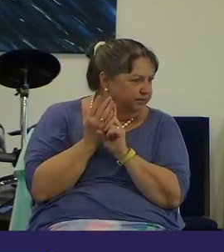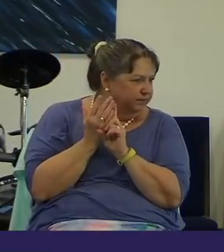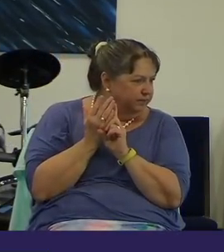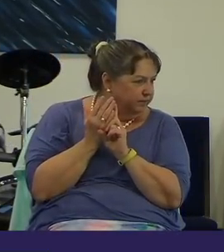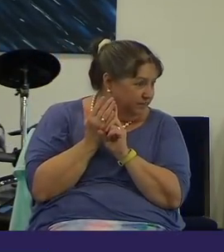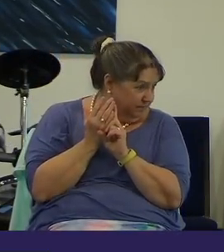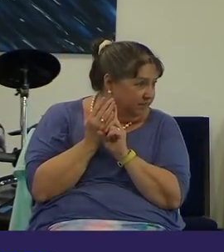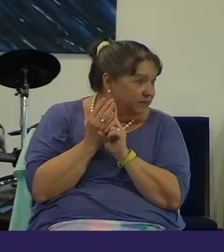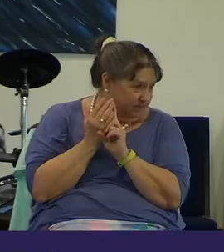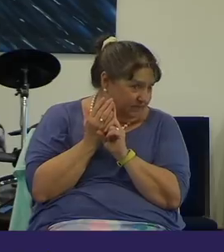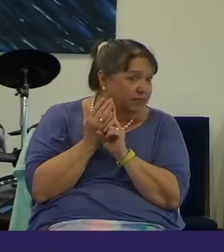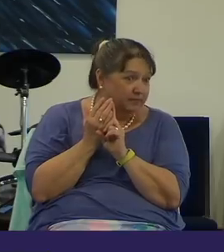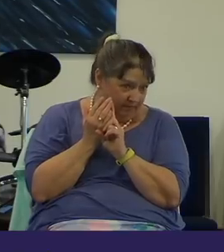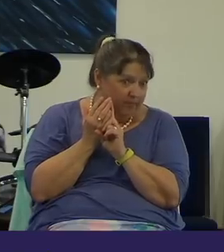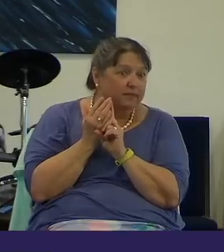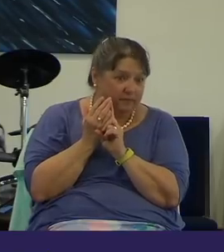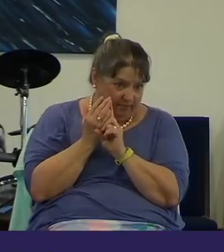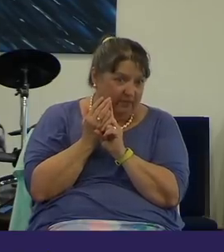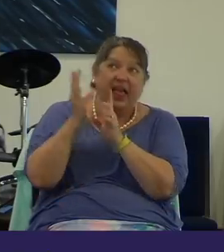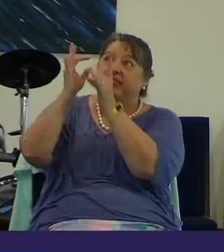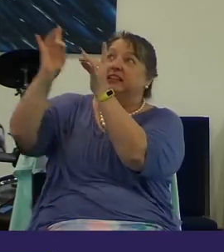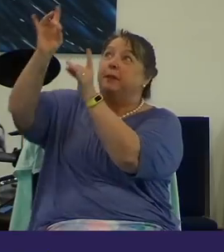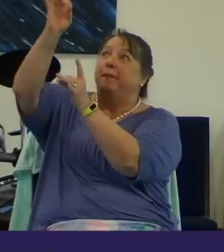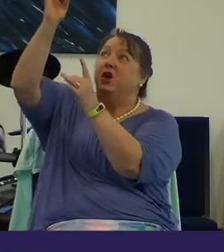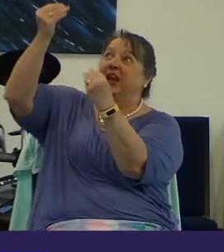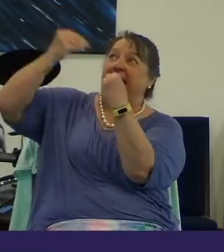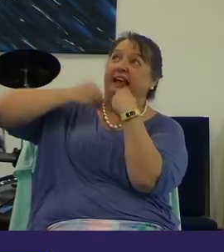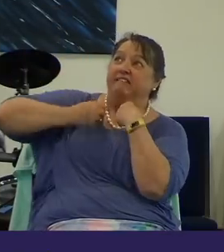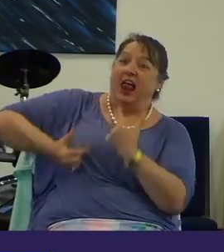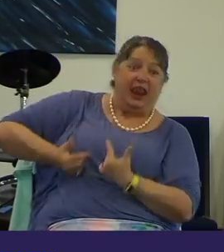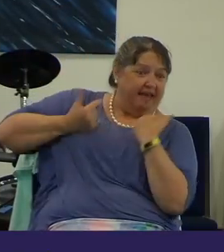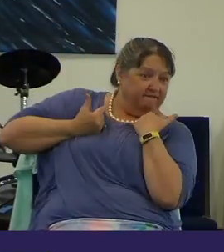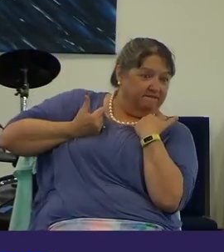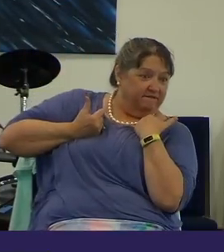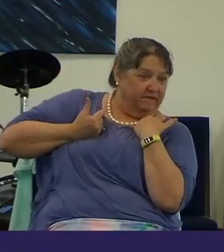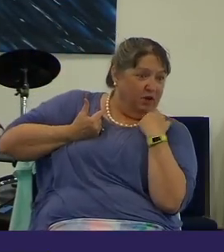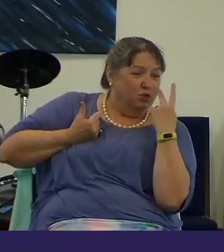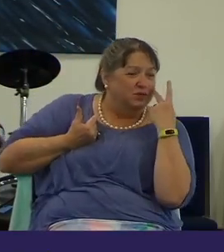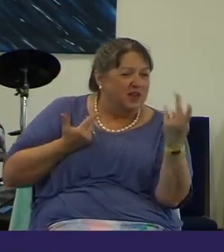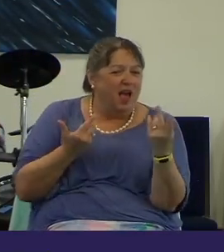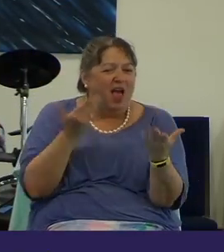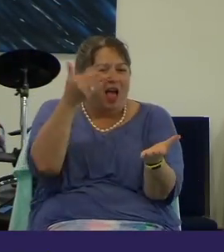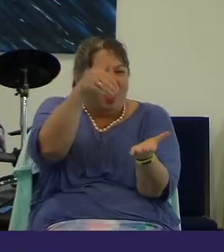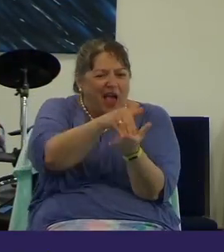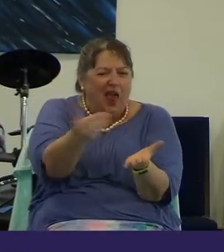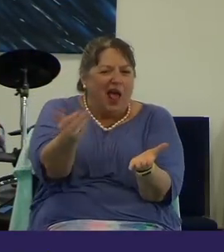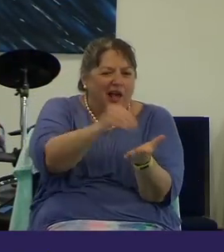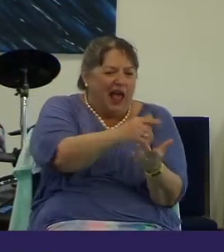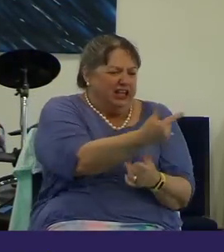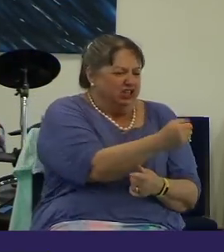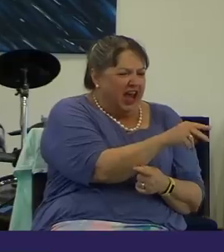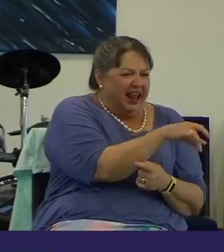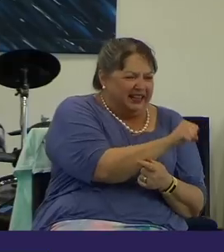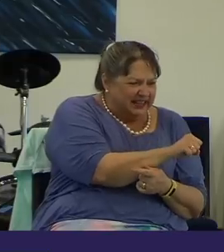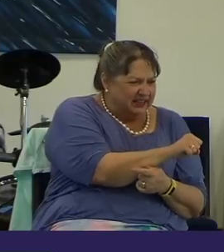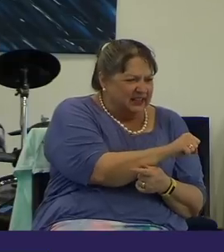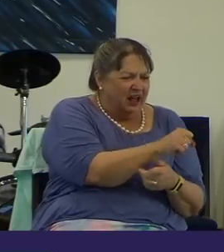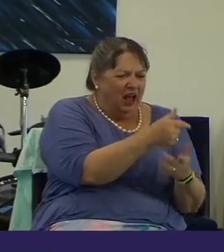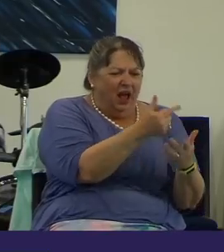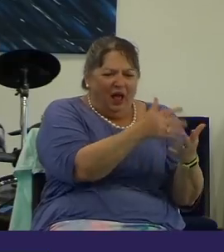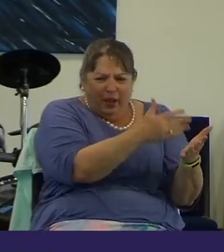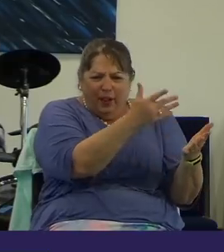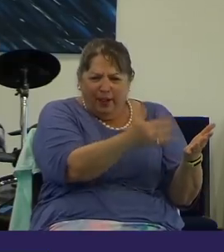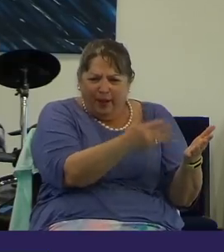the Spirit gives life. The Spirit gives life. You see it throughout Scripture. You see it in Genesis. So the Holy Spirit